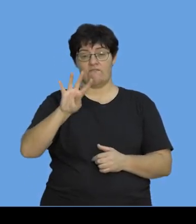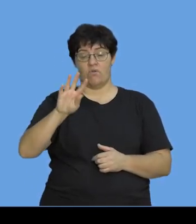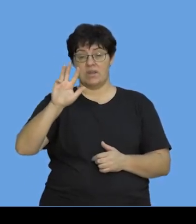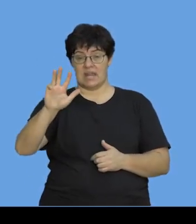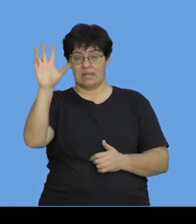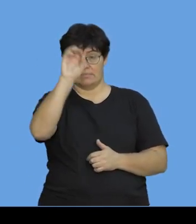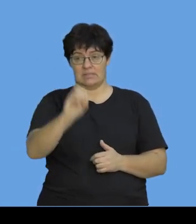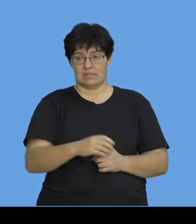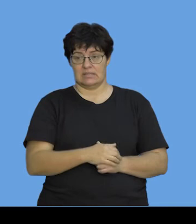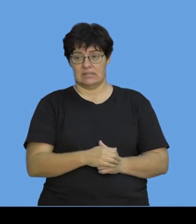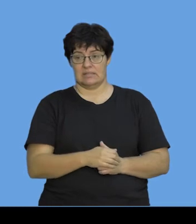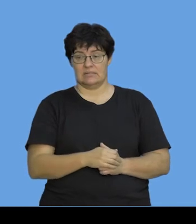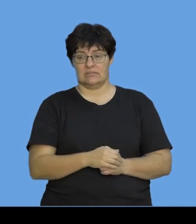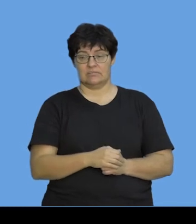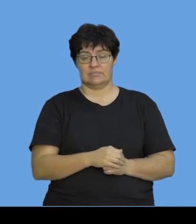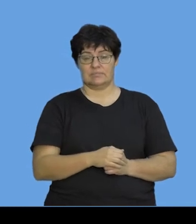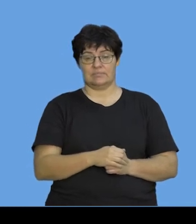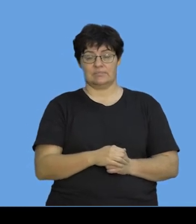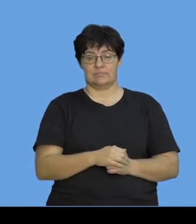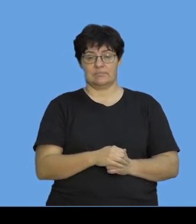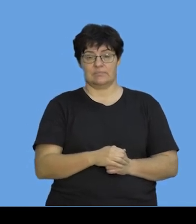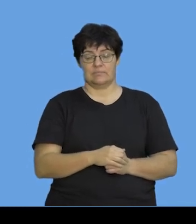83.49%, okay? So that's